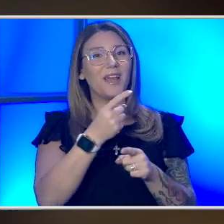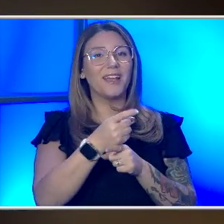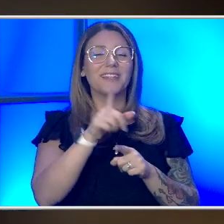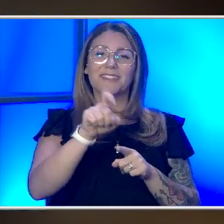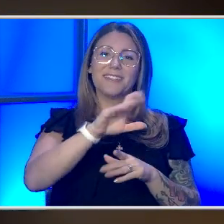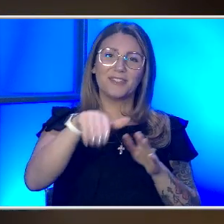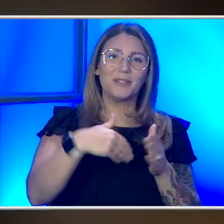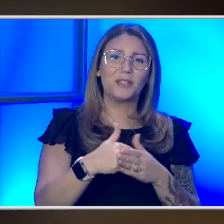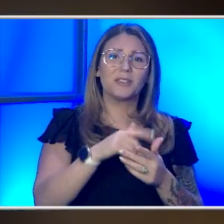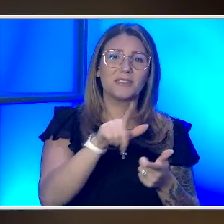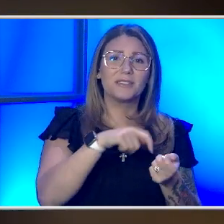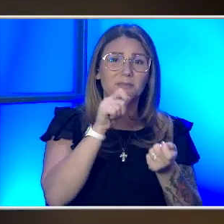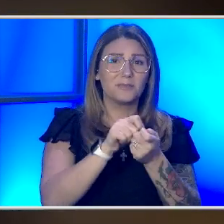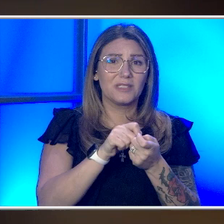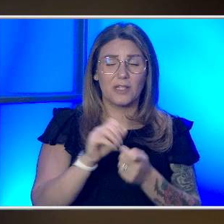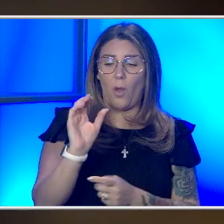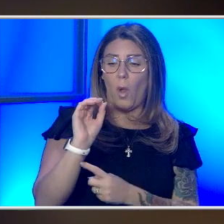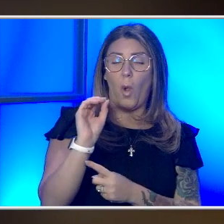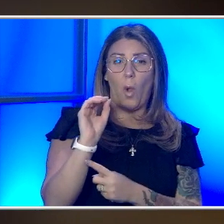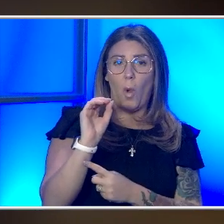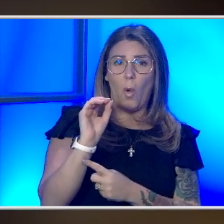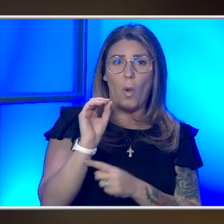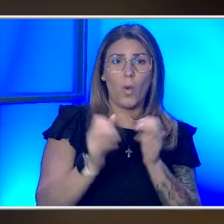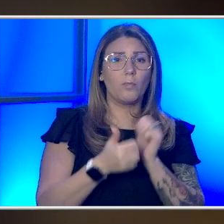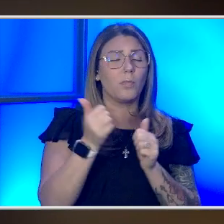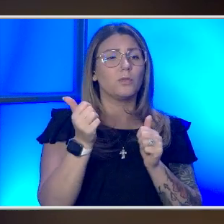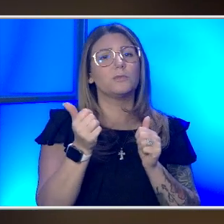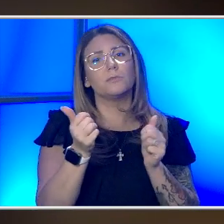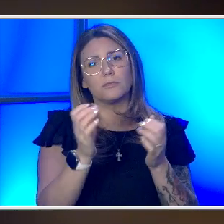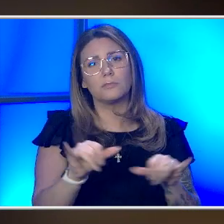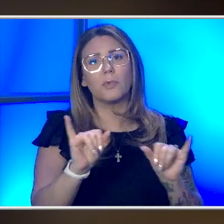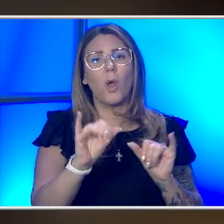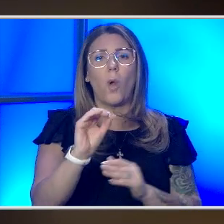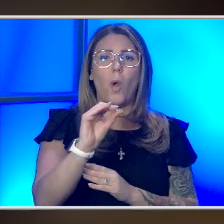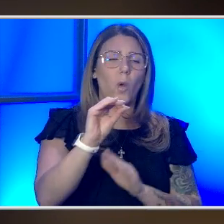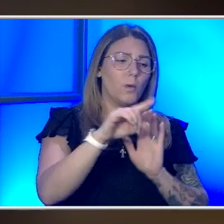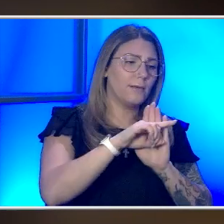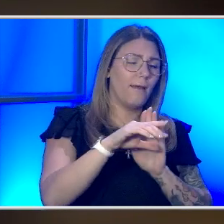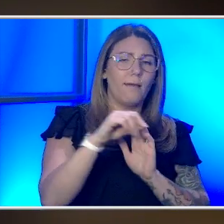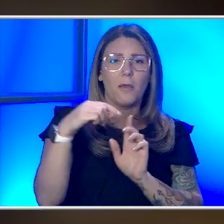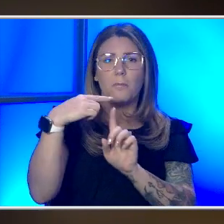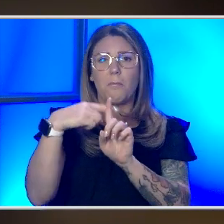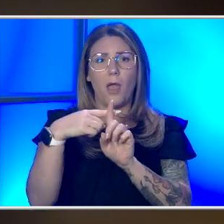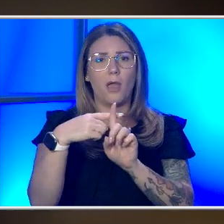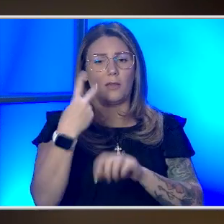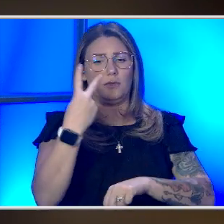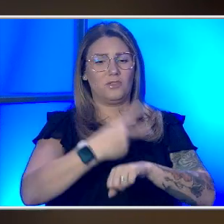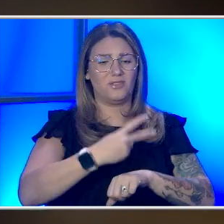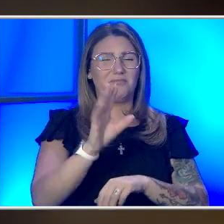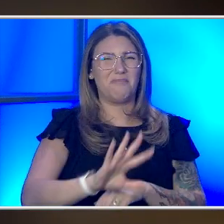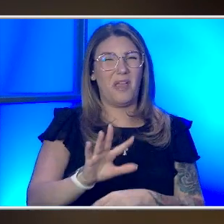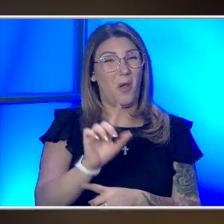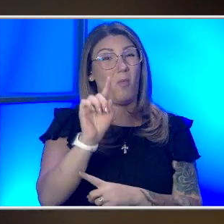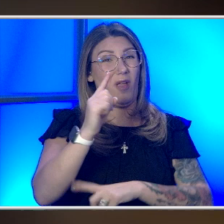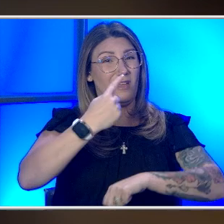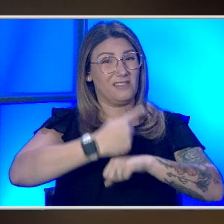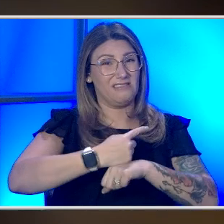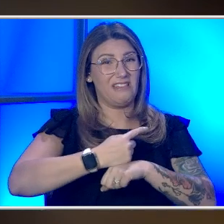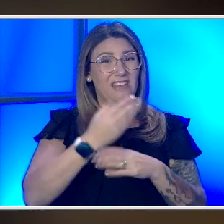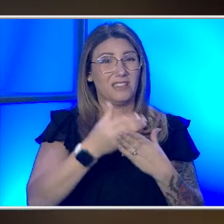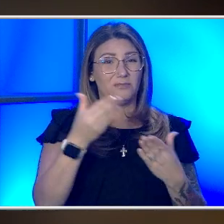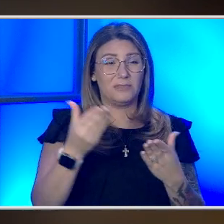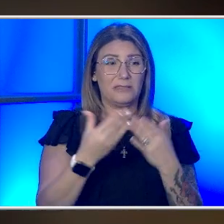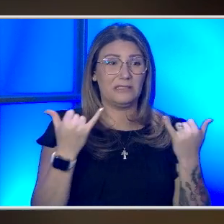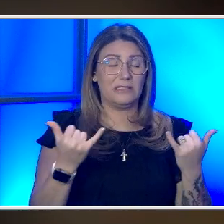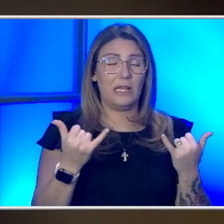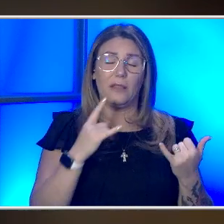specifically our O types are most commonly used. So O neg and O pos today are sitting at about a 1-day supply, which, as I mentioned, is incredibly